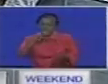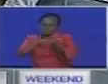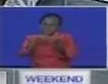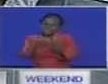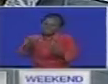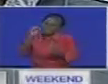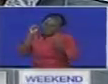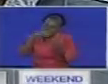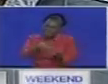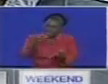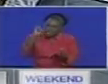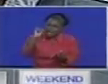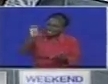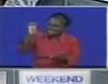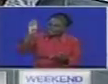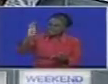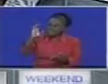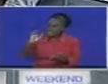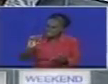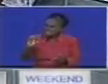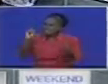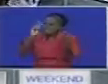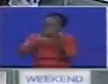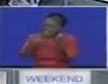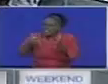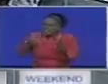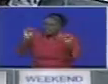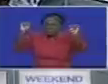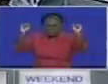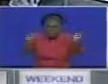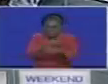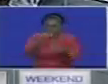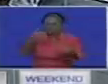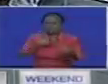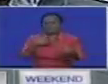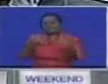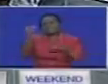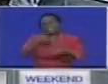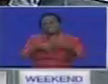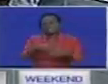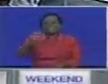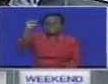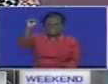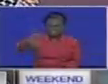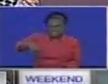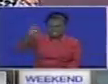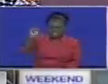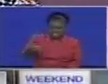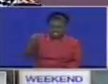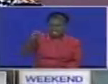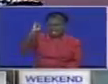and say the IEBC failed when ODM itself was not able to conduct an election? Well, yes. I mean,